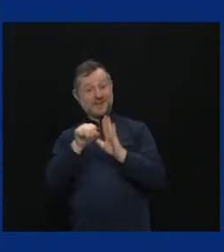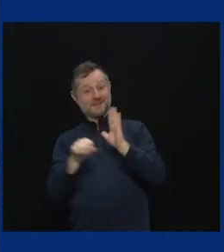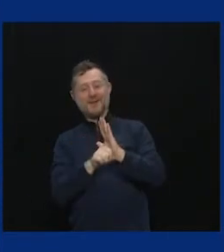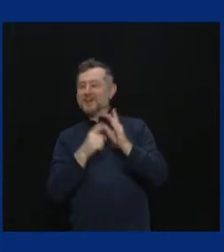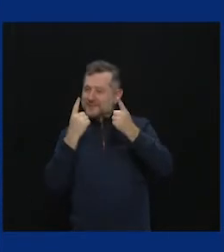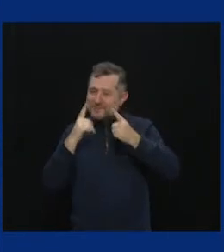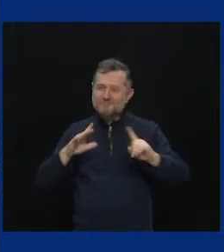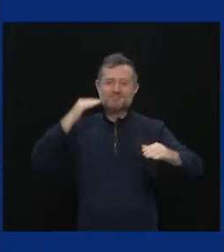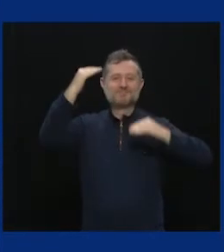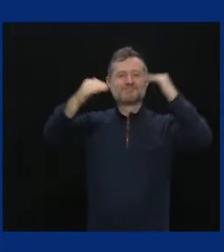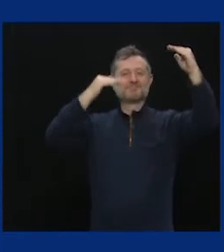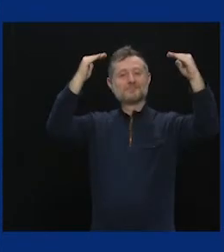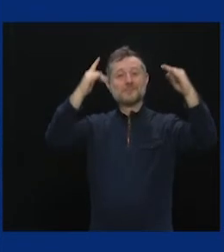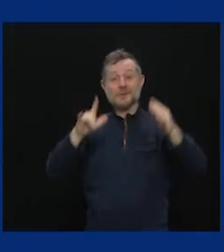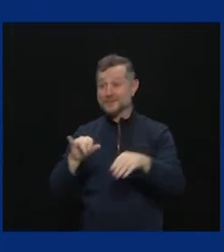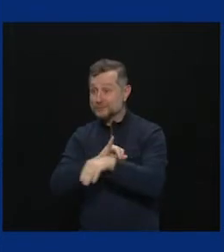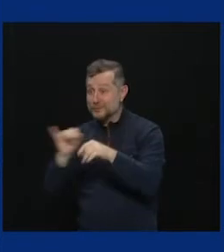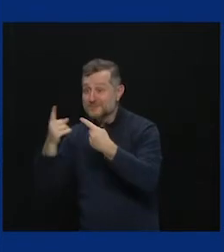industry.